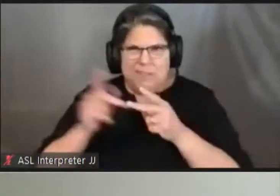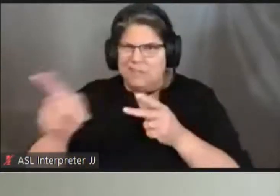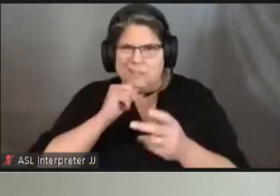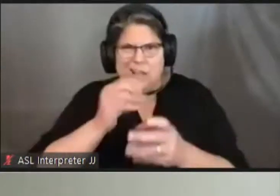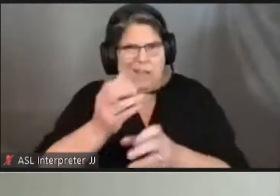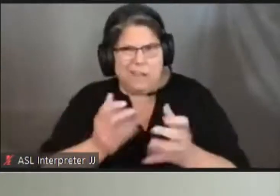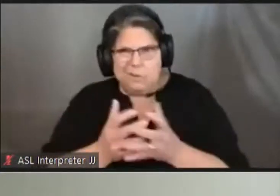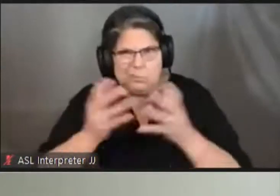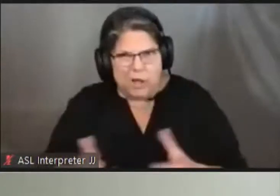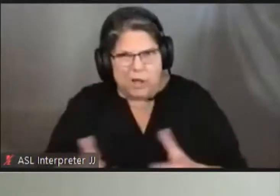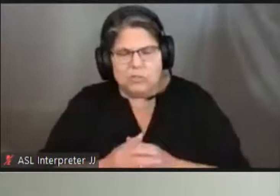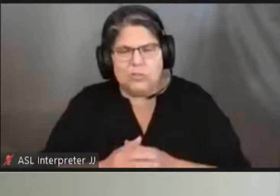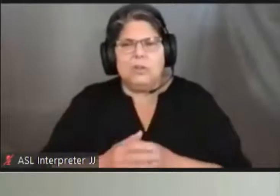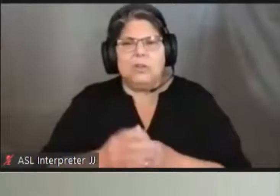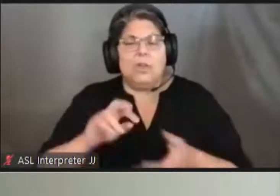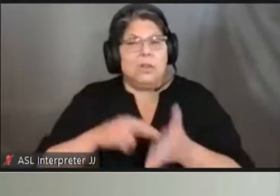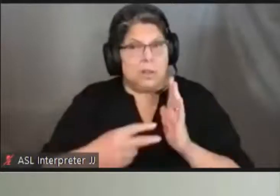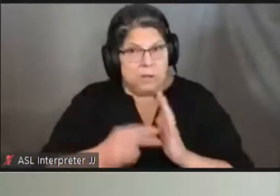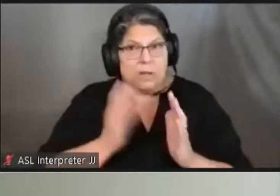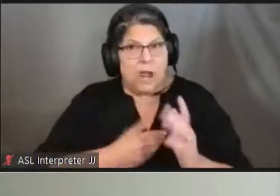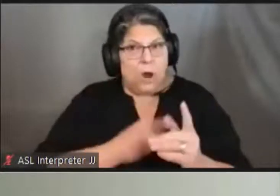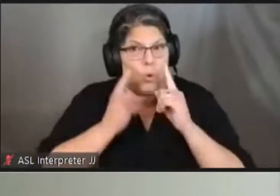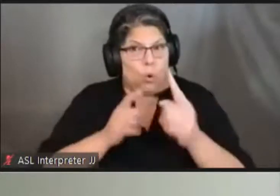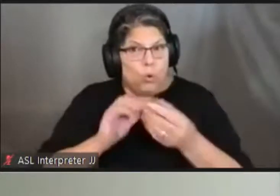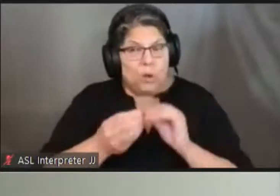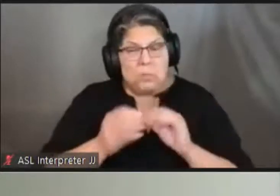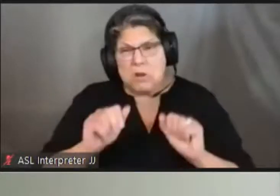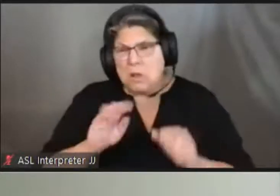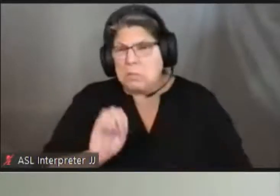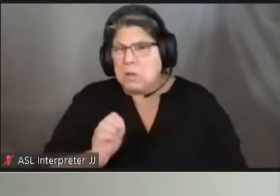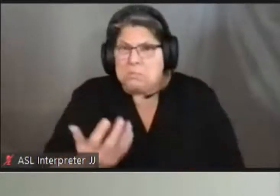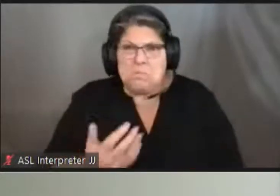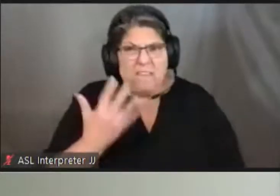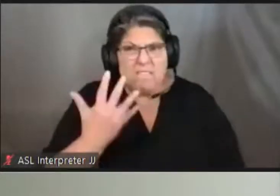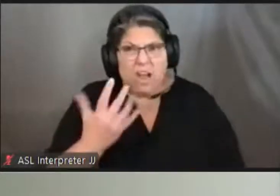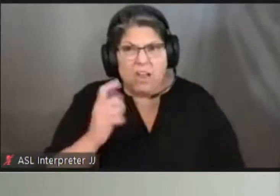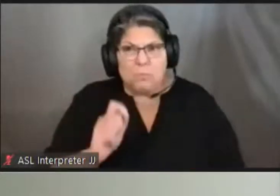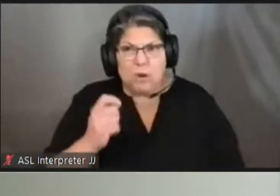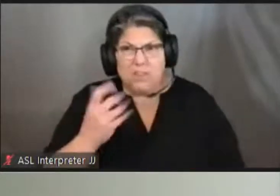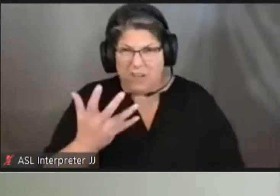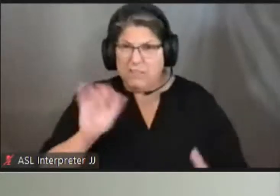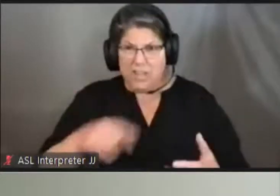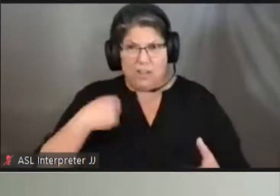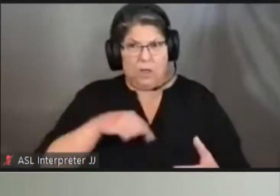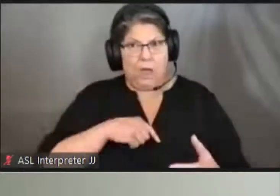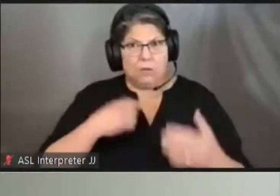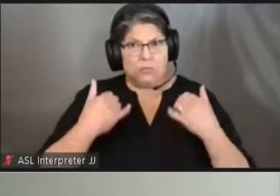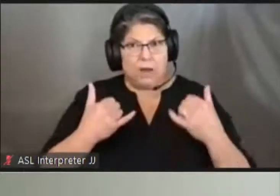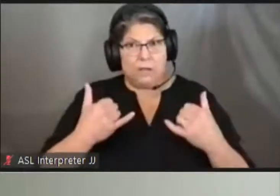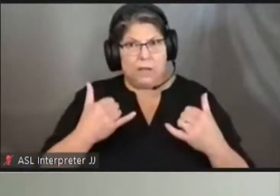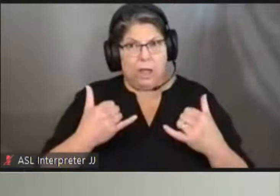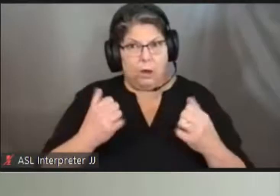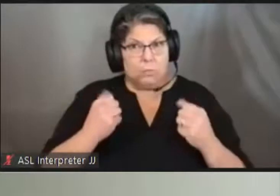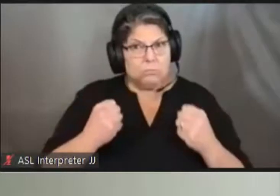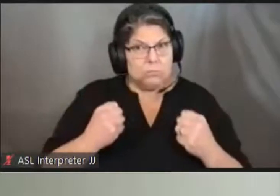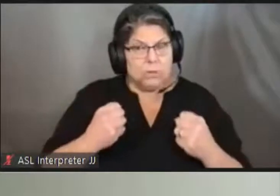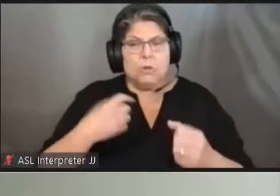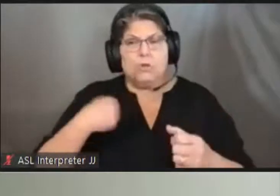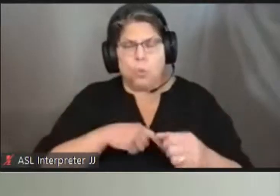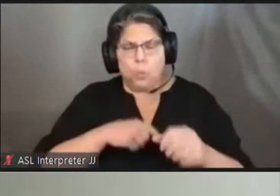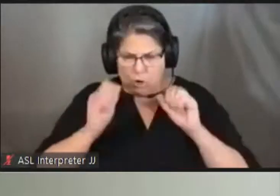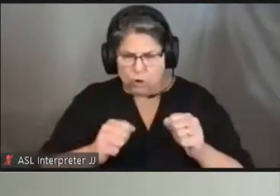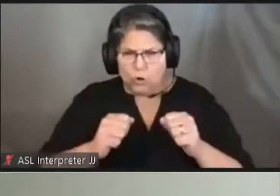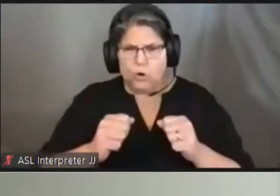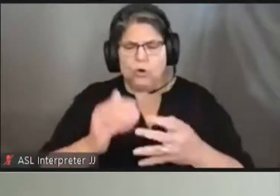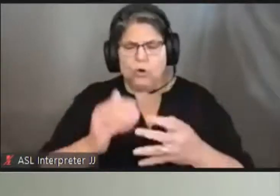achieve can be as low as 5.5, which we're at right now. 5.9. And so we could be in that orange